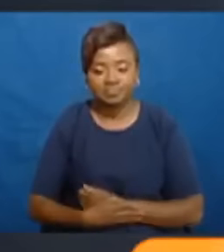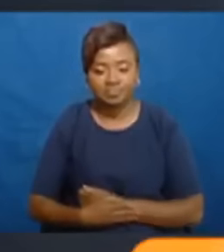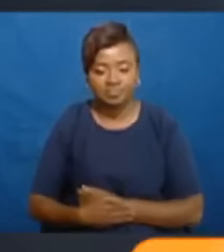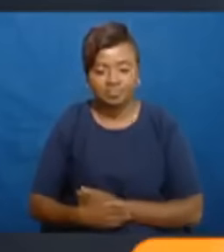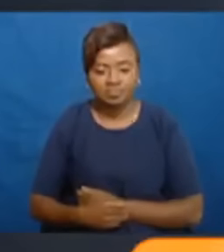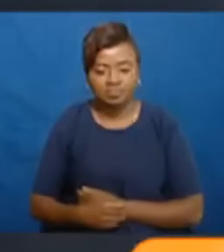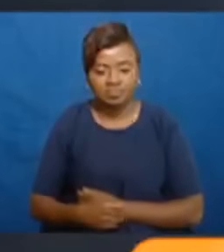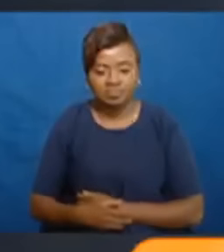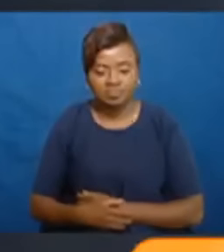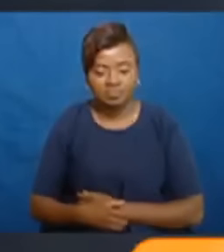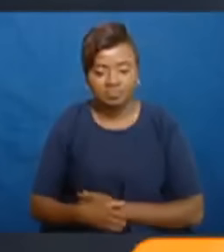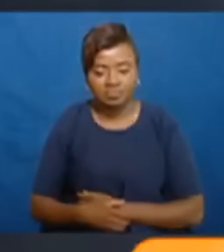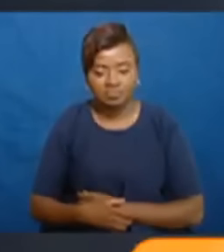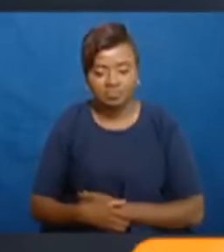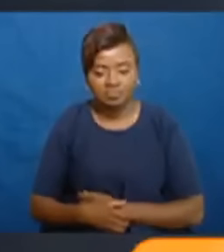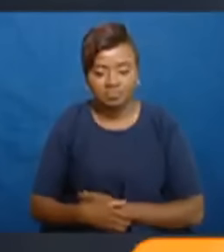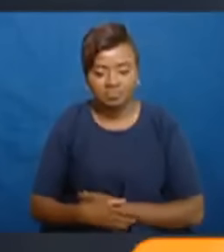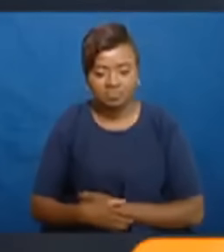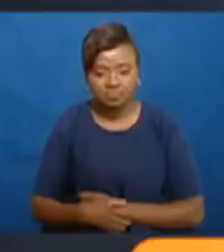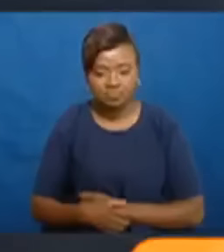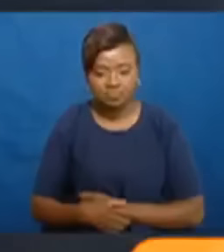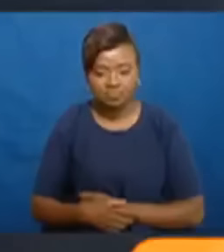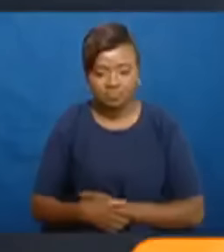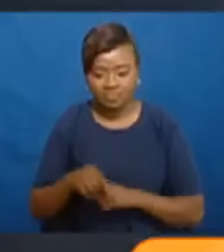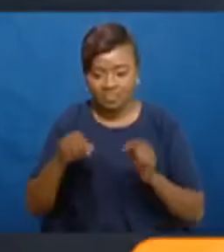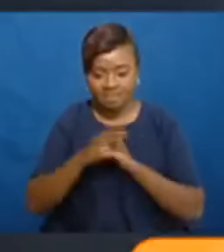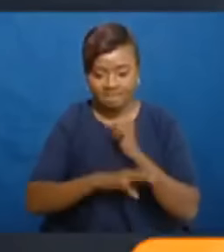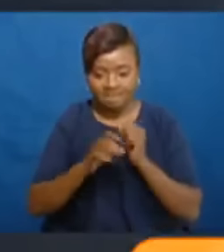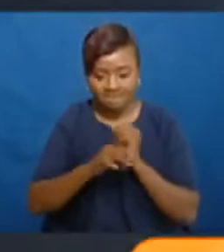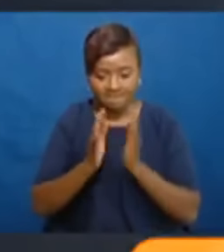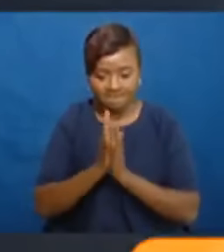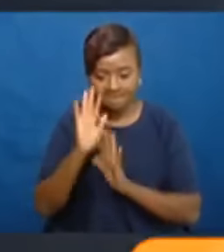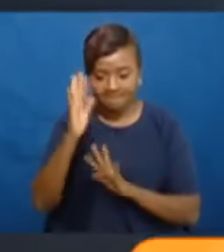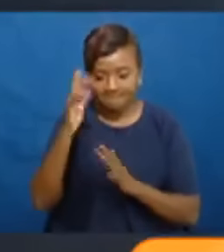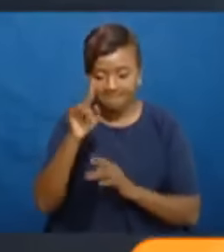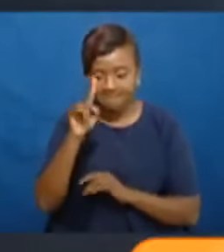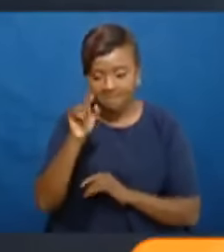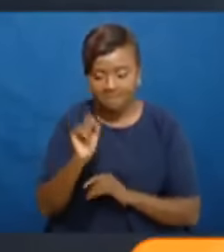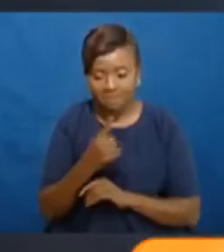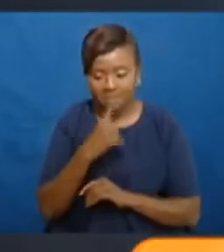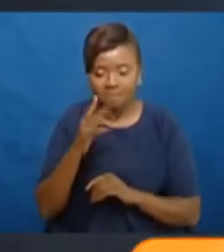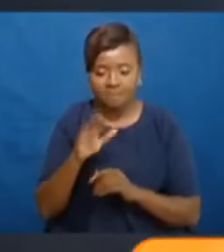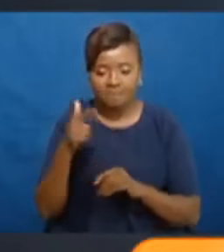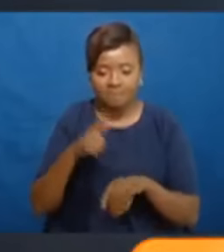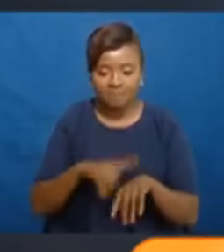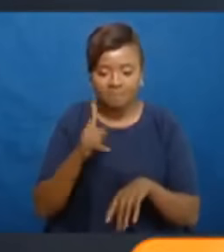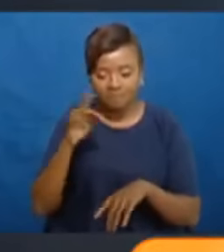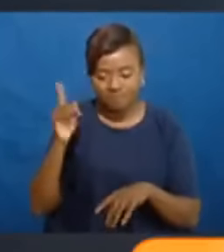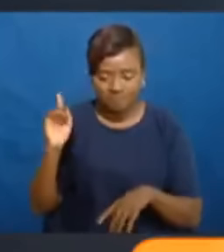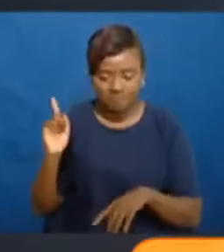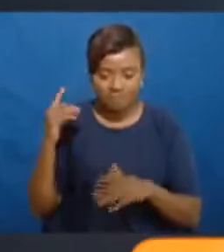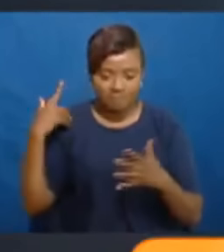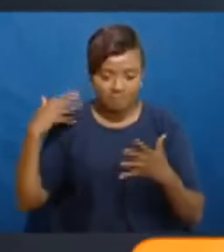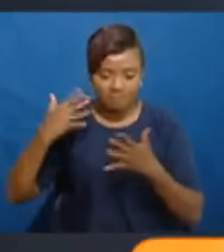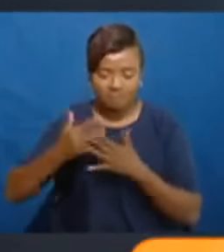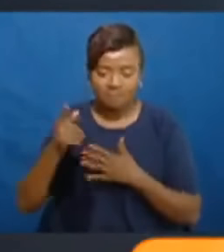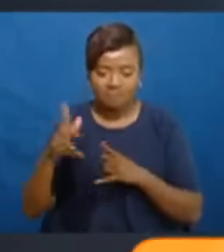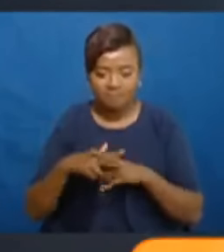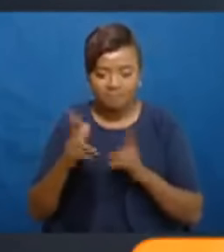last 1 month. And as the country marks 1 month since that hair-raising unprecedented invasion of